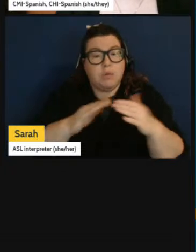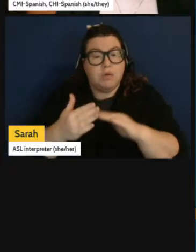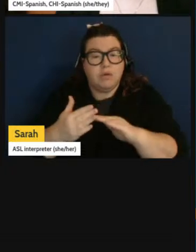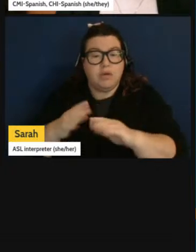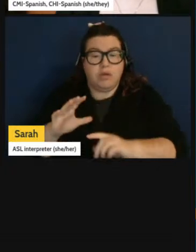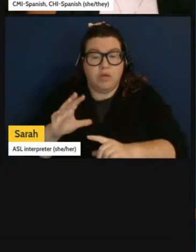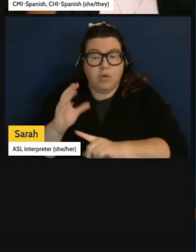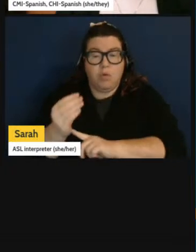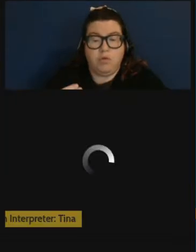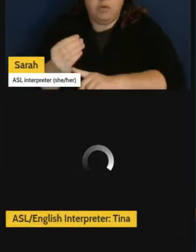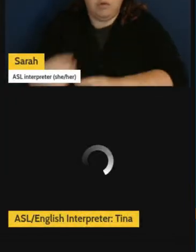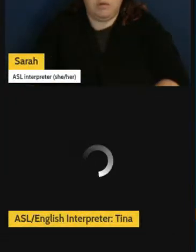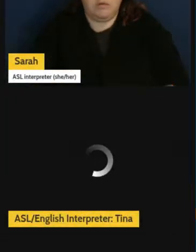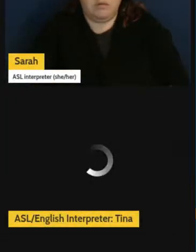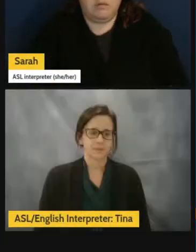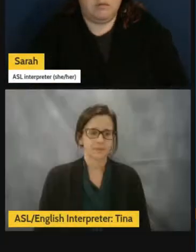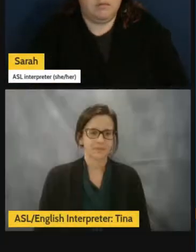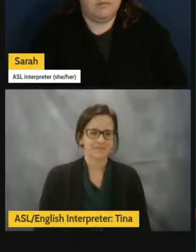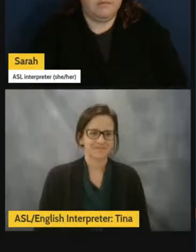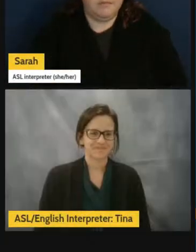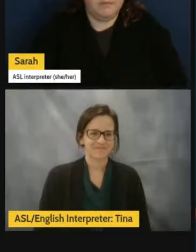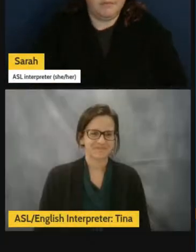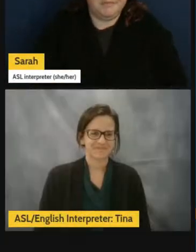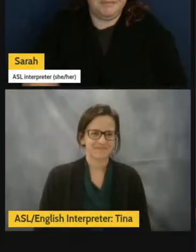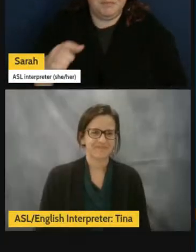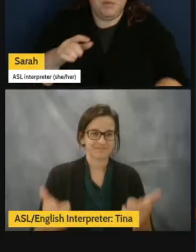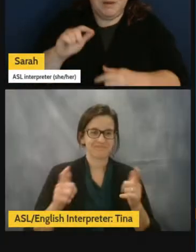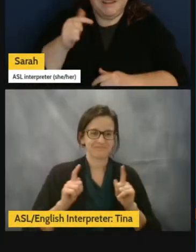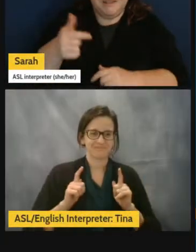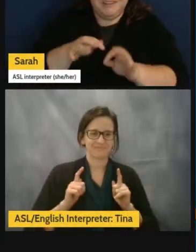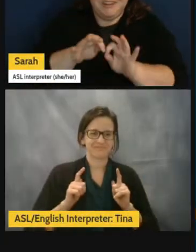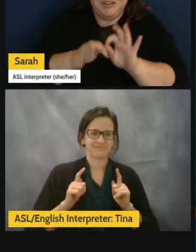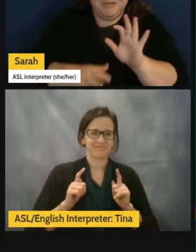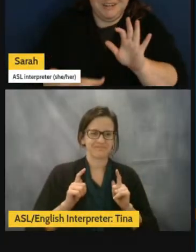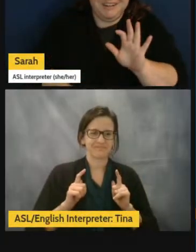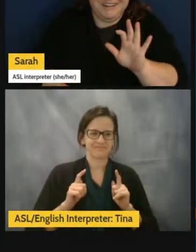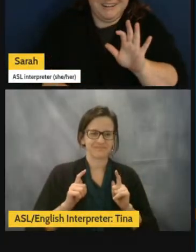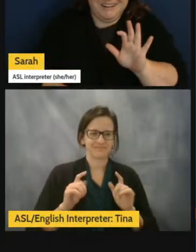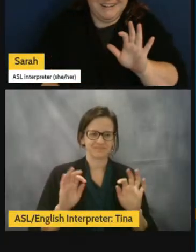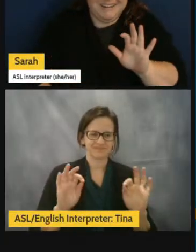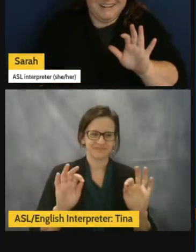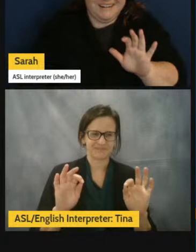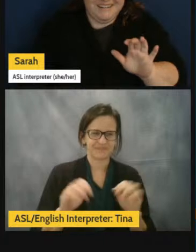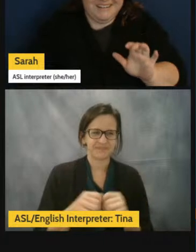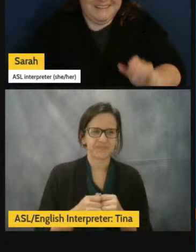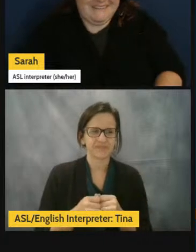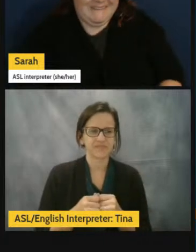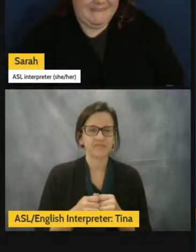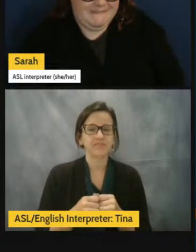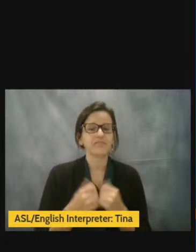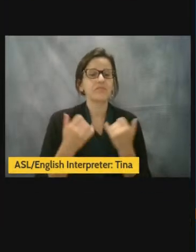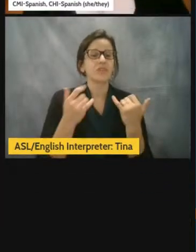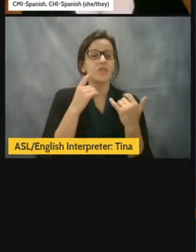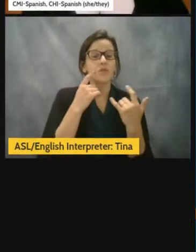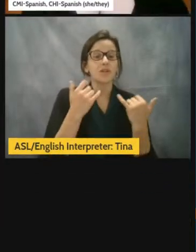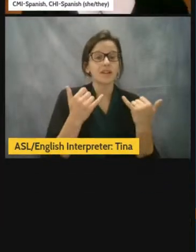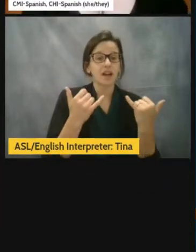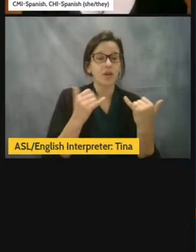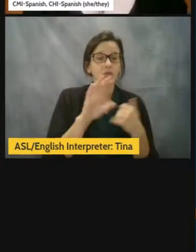culture. Okay? So I would say to keep your agrees or disagrees to yourself.